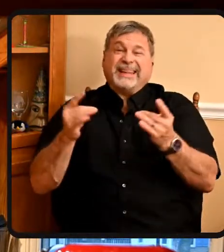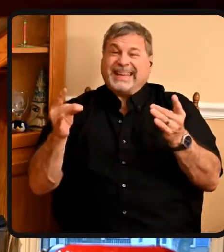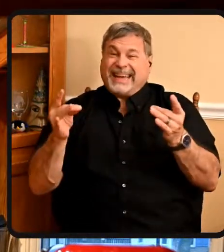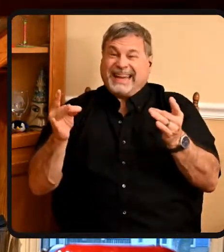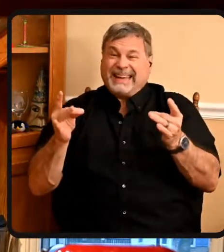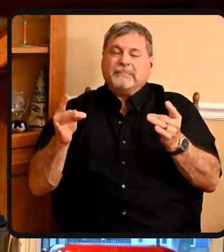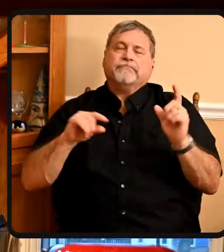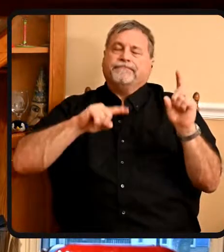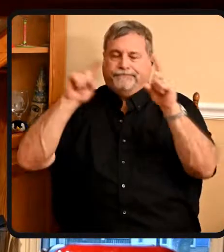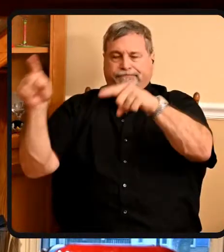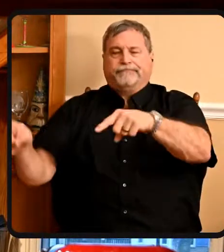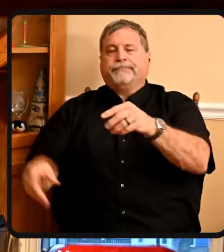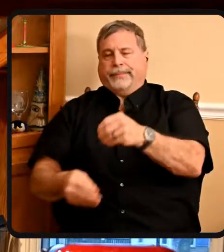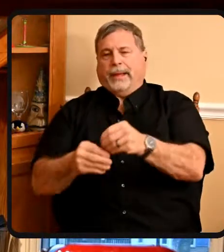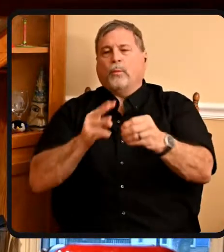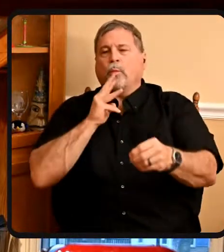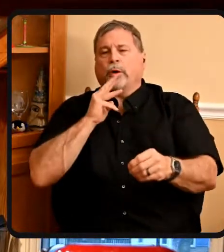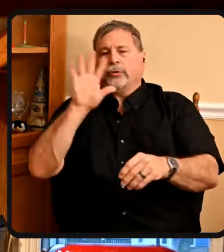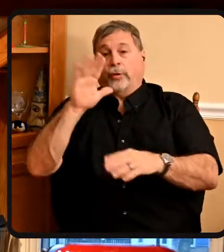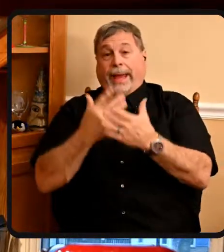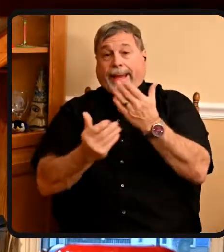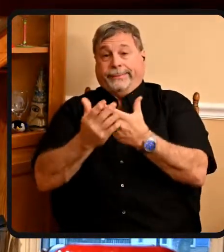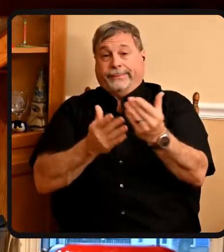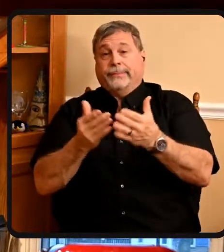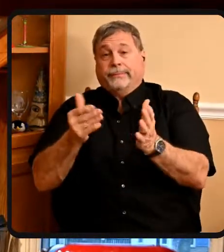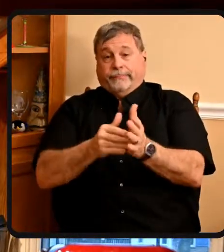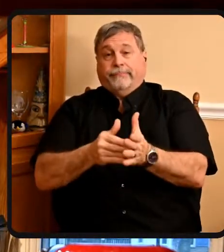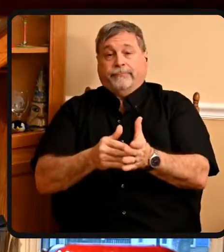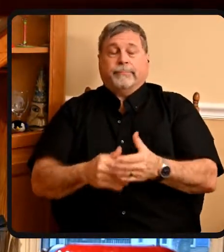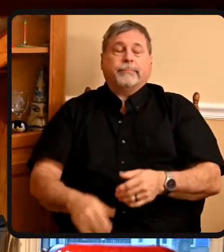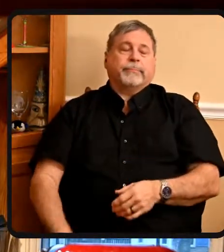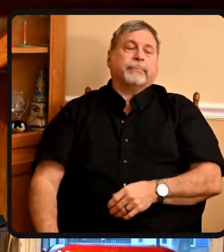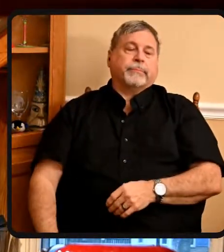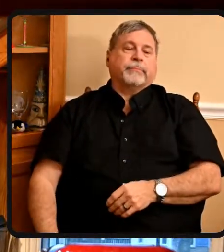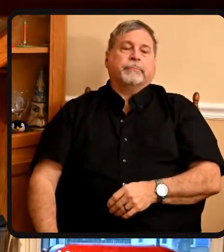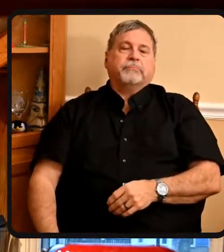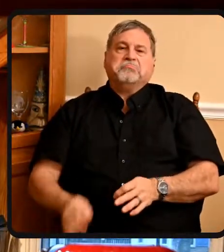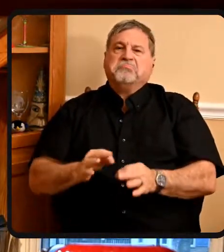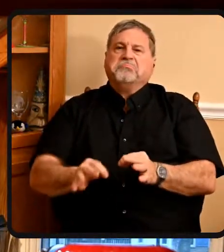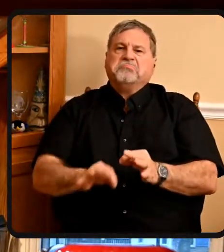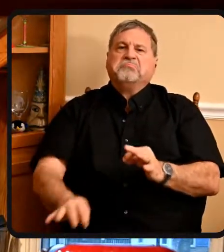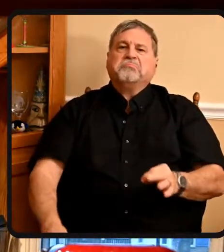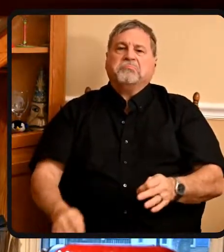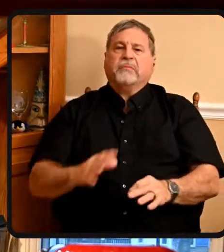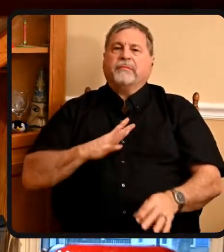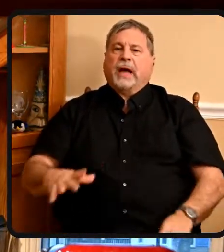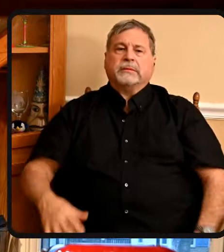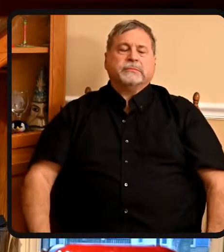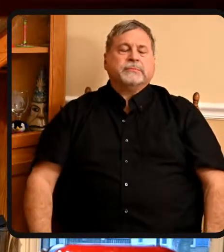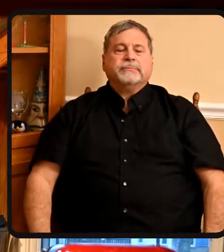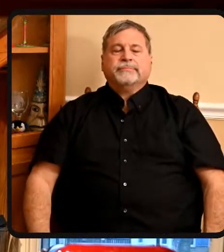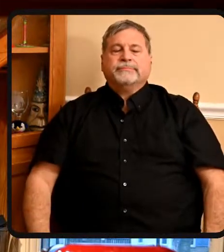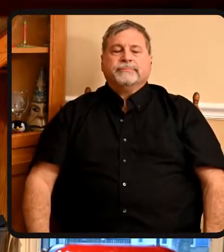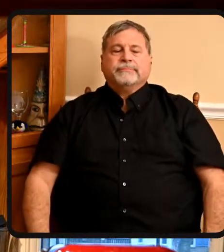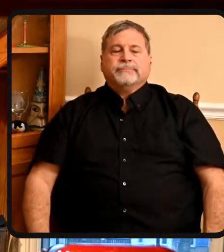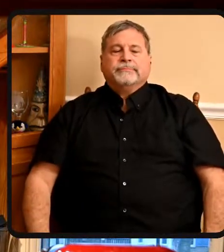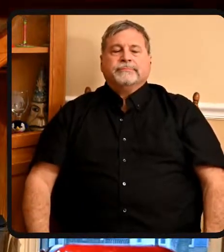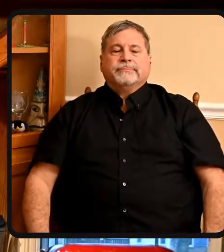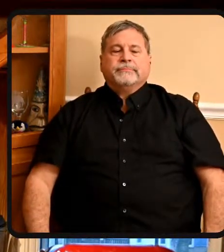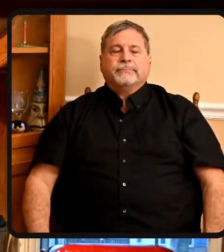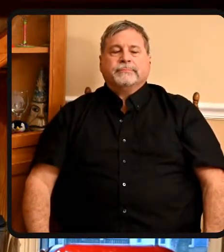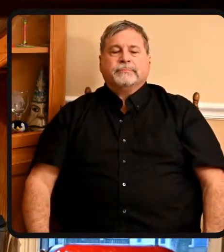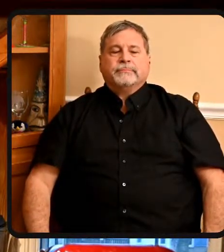Again, if it starts sticking on your hands too much, just put a little water on your hands and that'll make this be just fine.